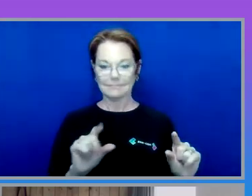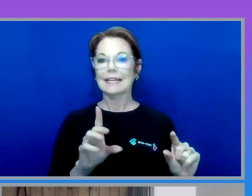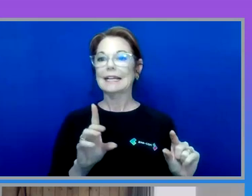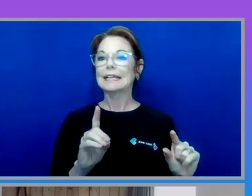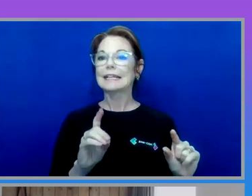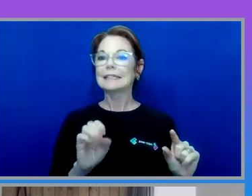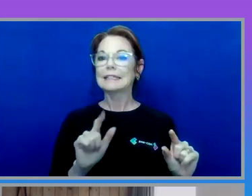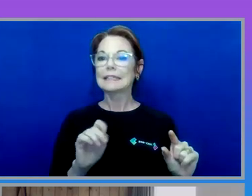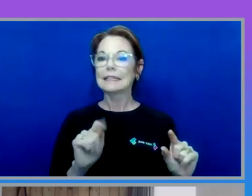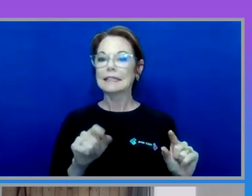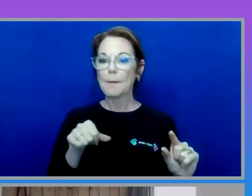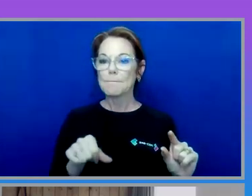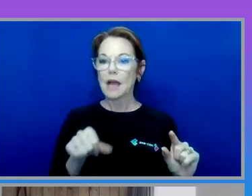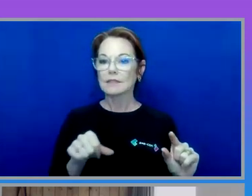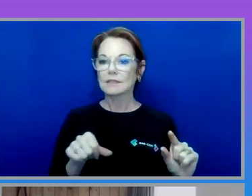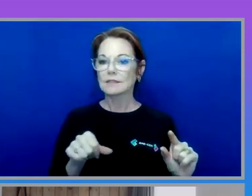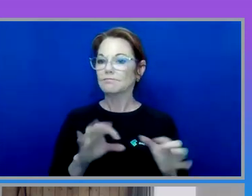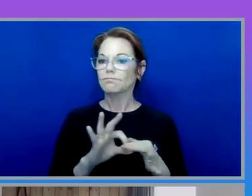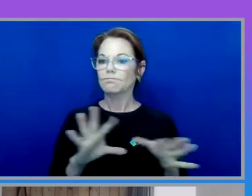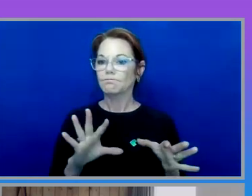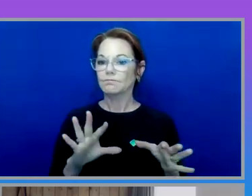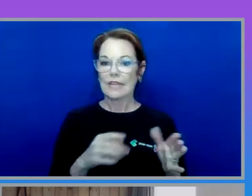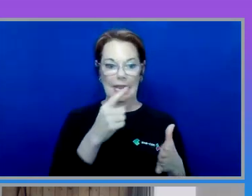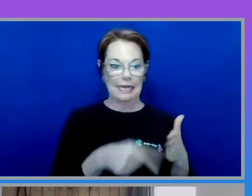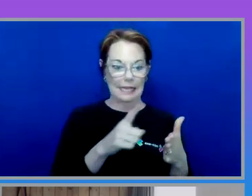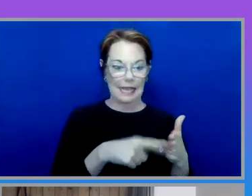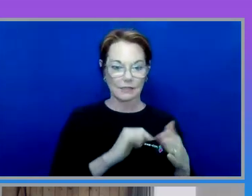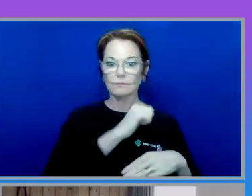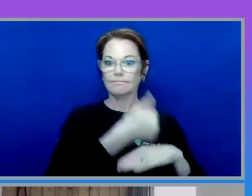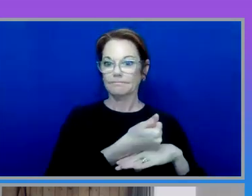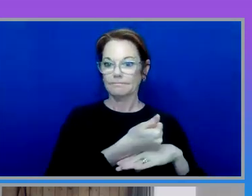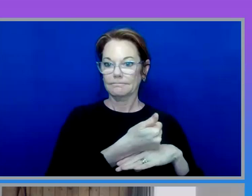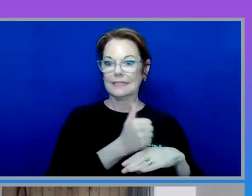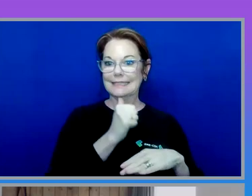button that is disabled and a cancel button that is not disabled.